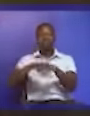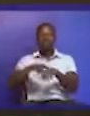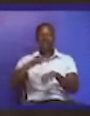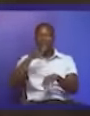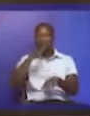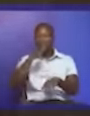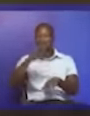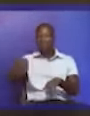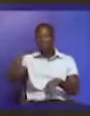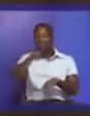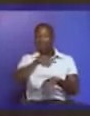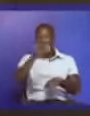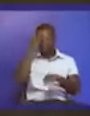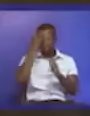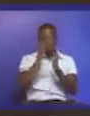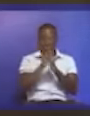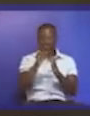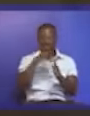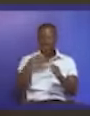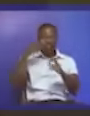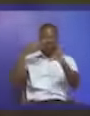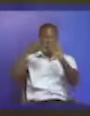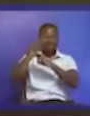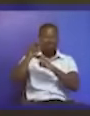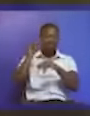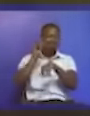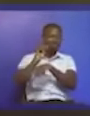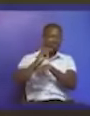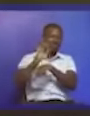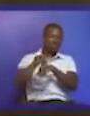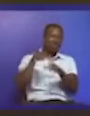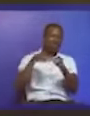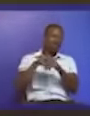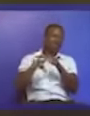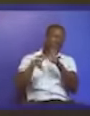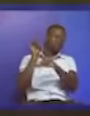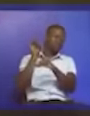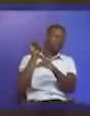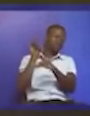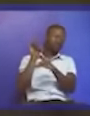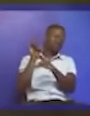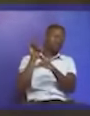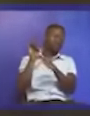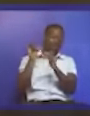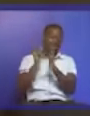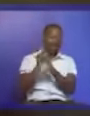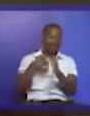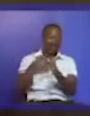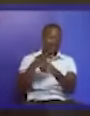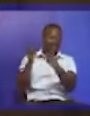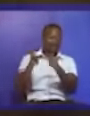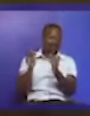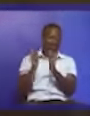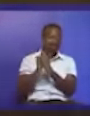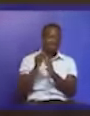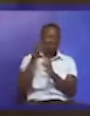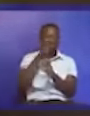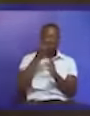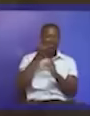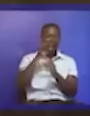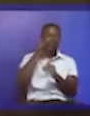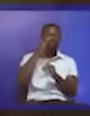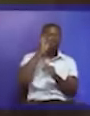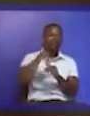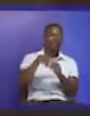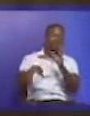I hope you know that you have a prophetic ministry in the realm of the spirit. There is a space for the speakings of a woman in